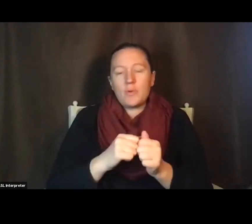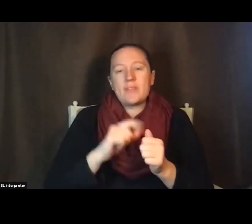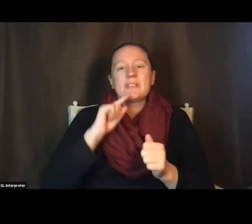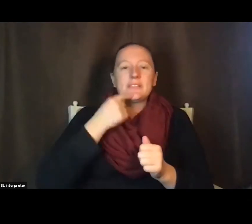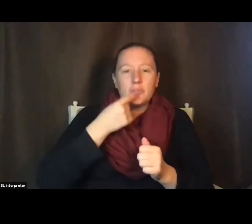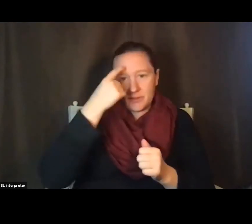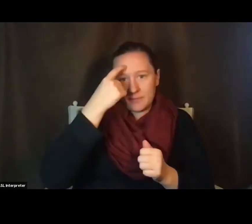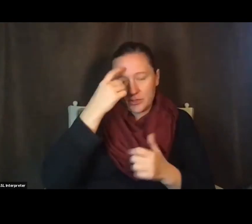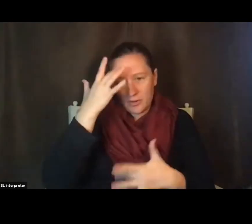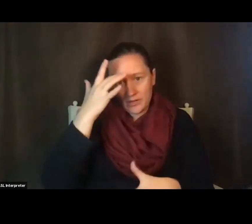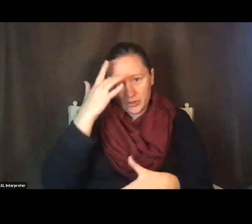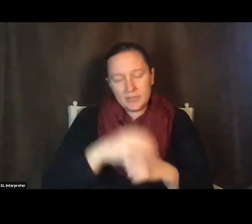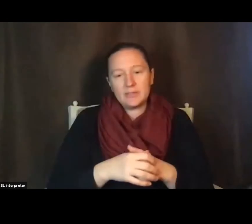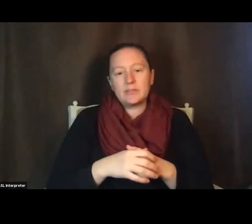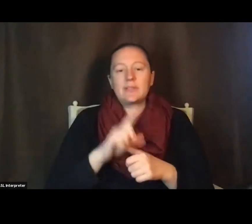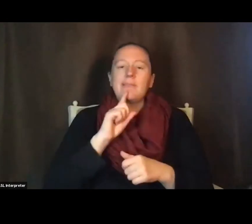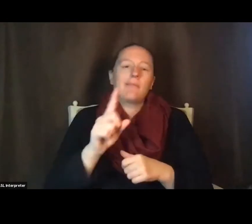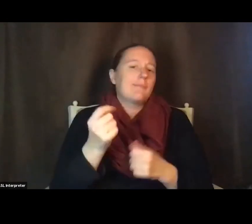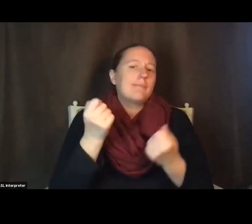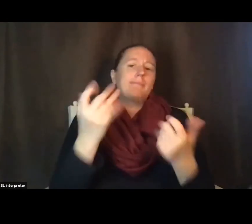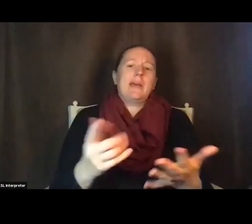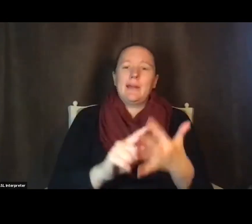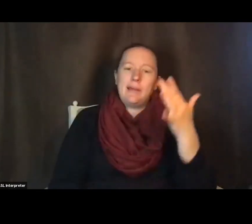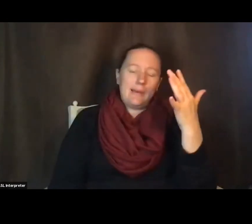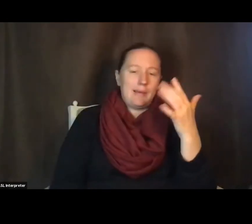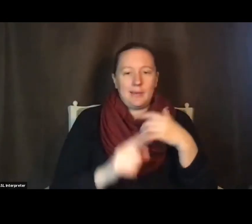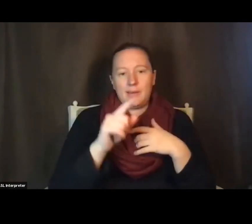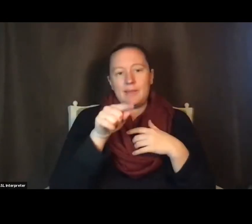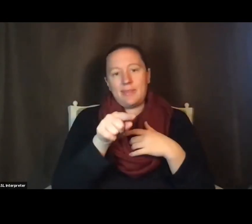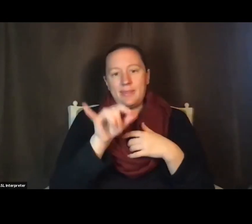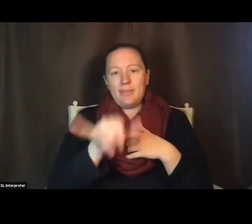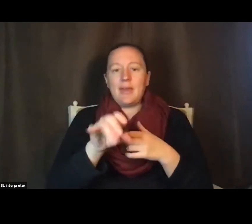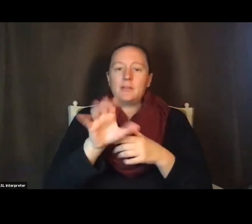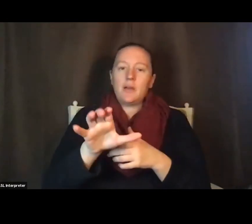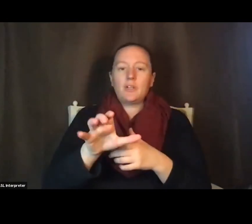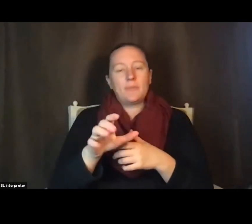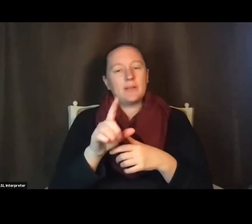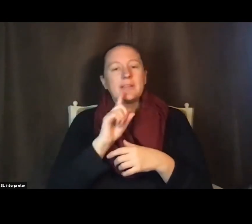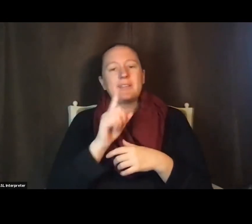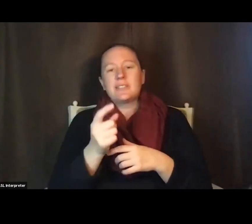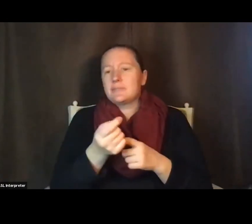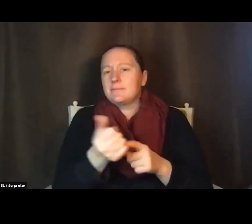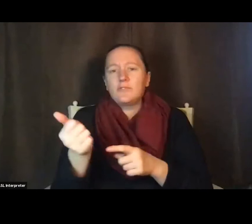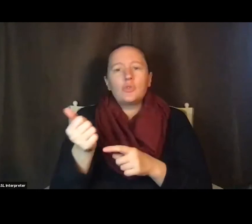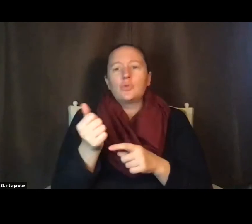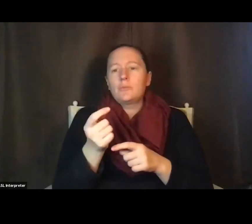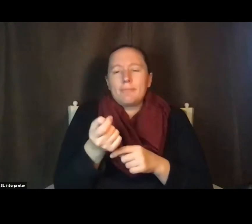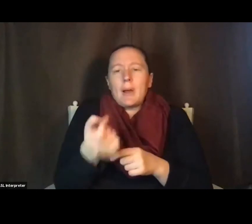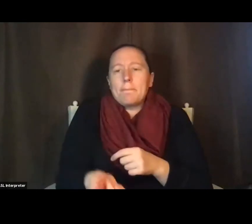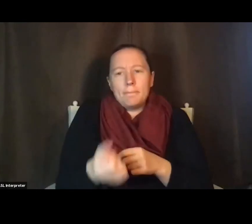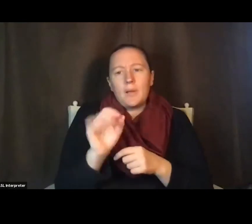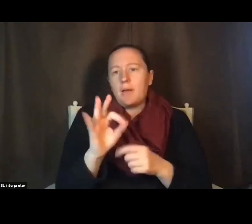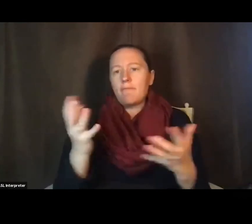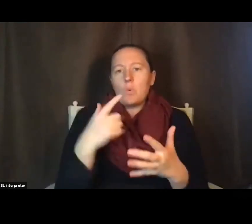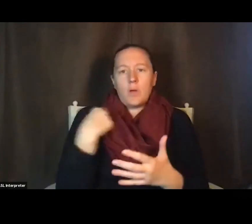illness. And there are many others, I would say, in this document as well. This is just a snapshot of the